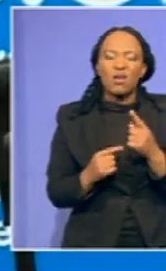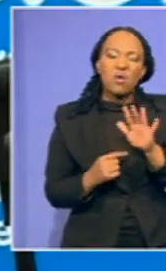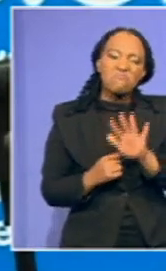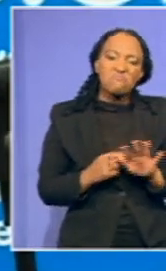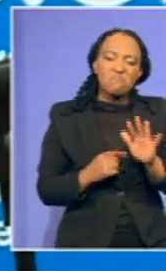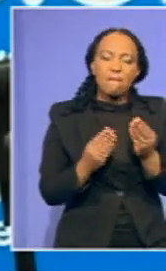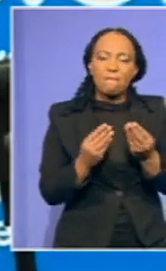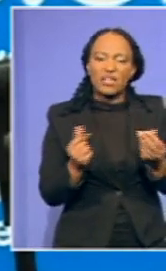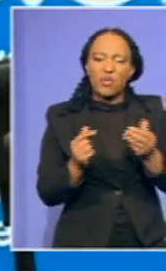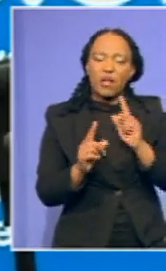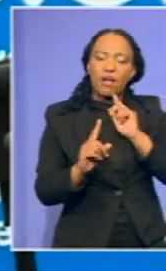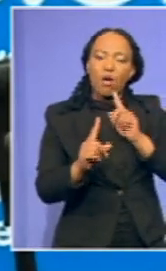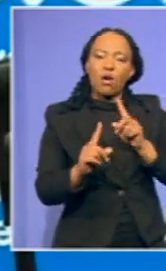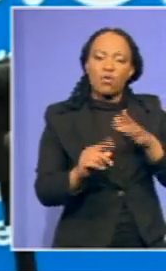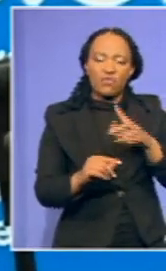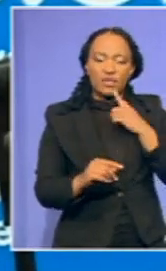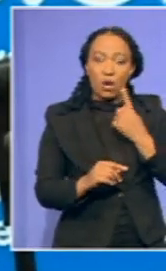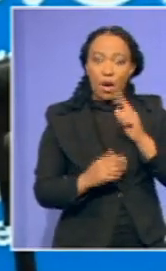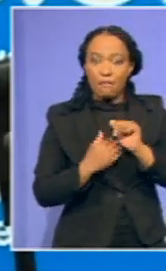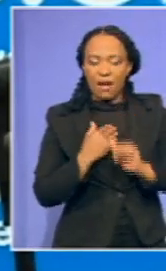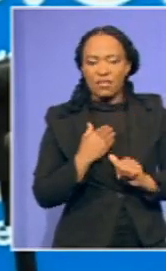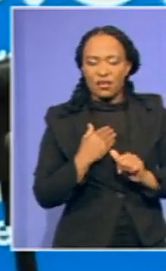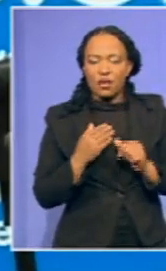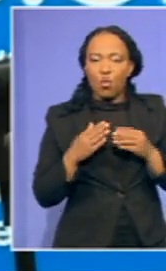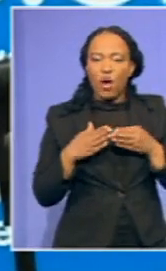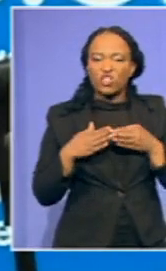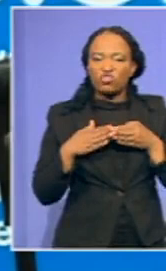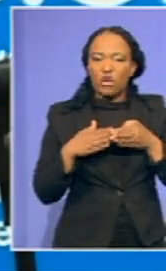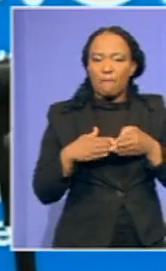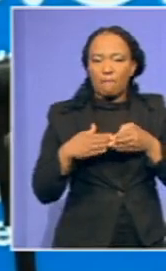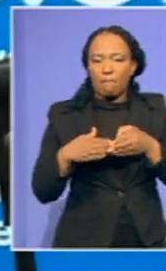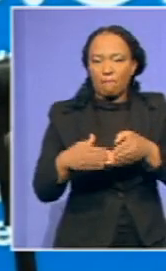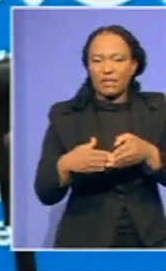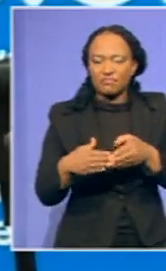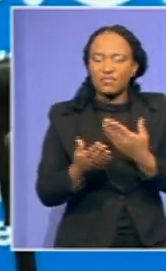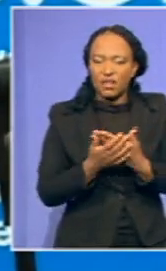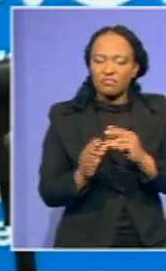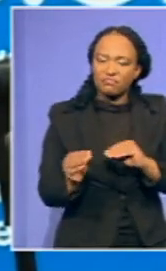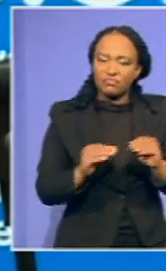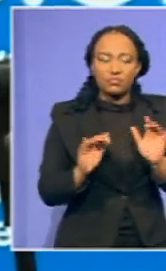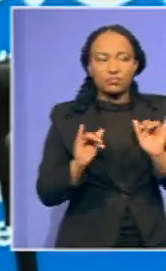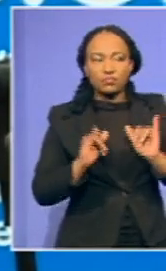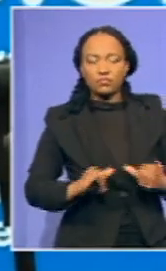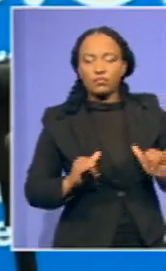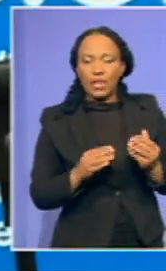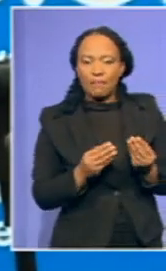of challenges we anticipate with shipping, it could go as up as 2 months, just waiting for material to